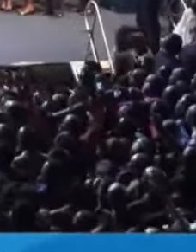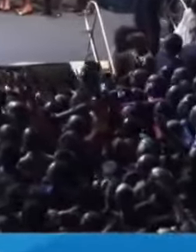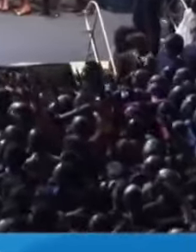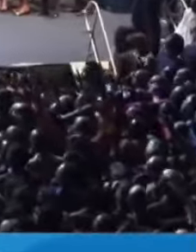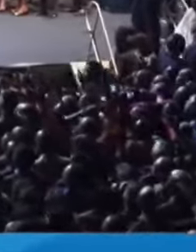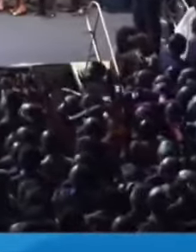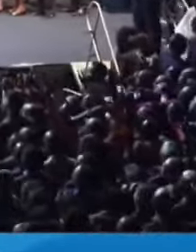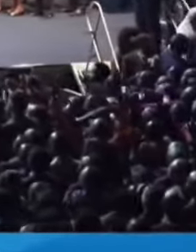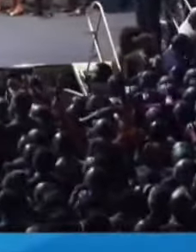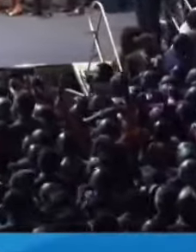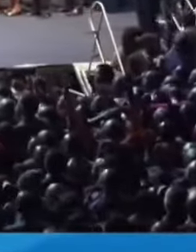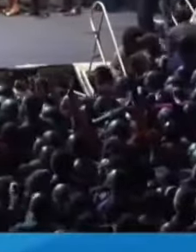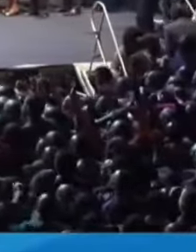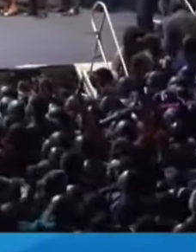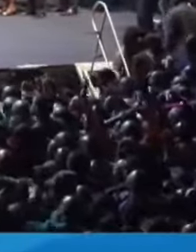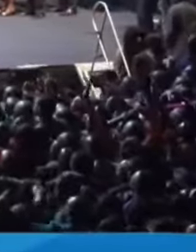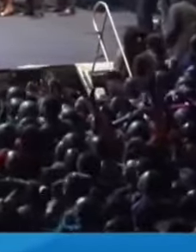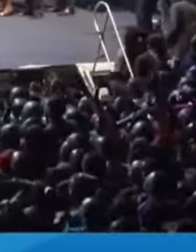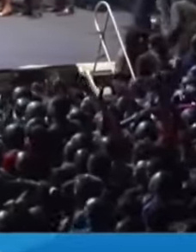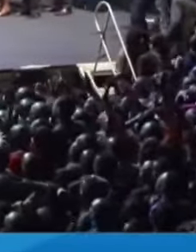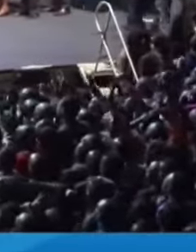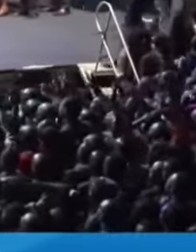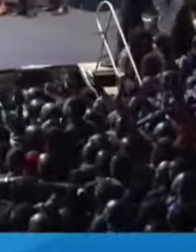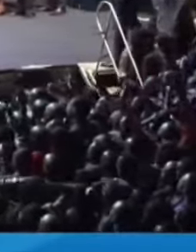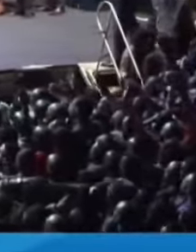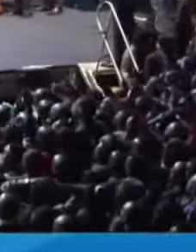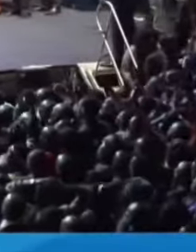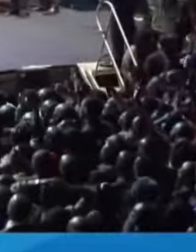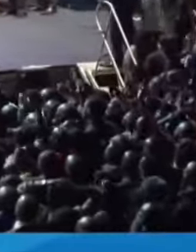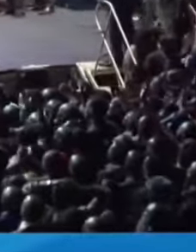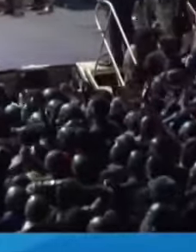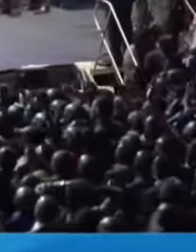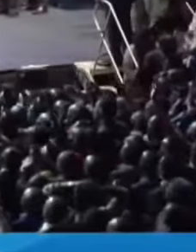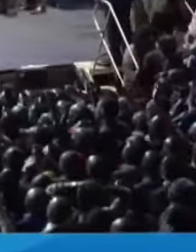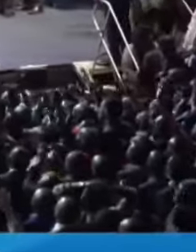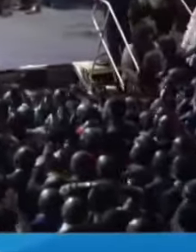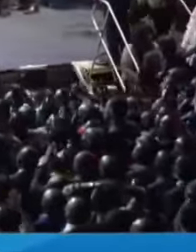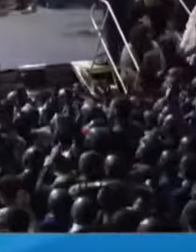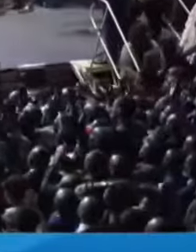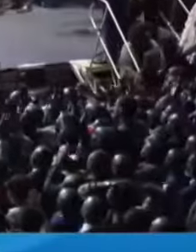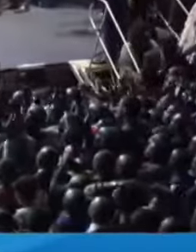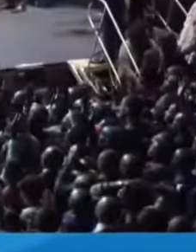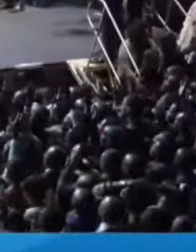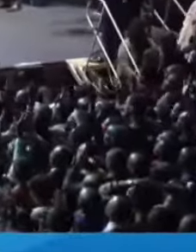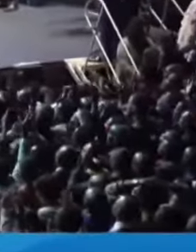does it will have an it will have